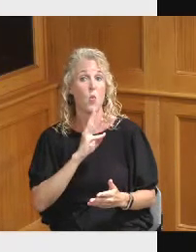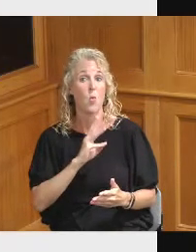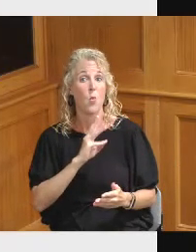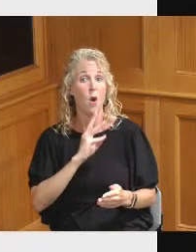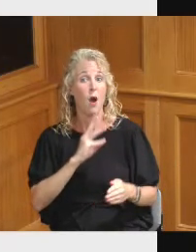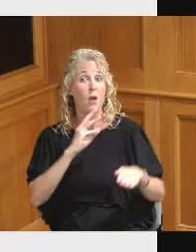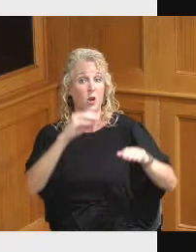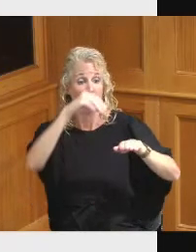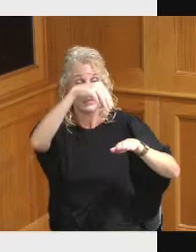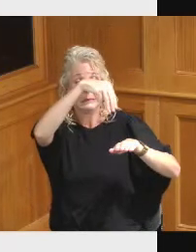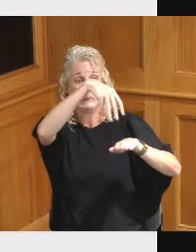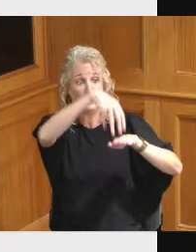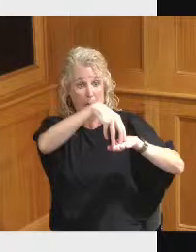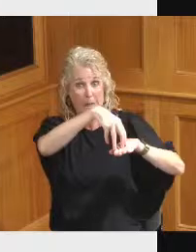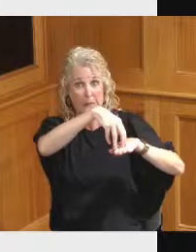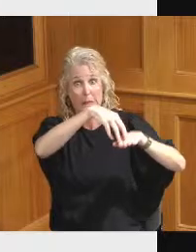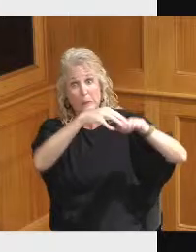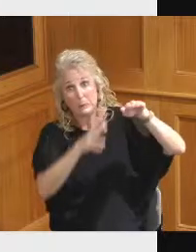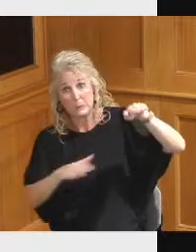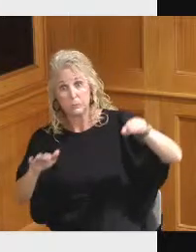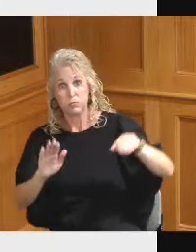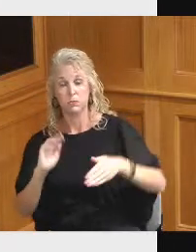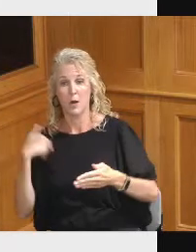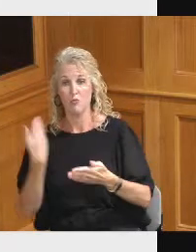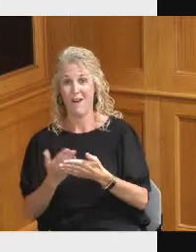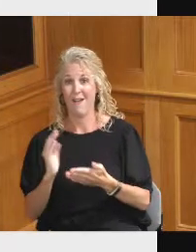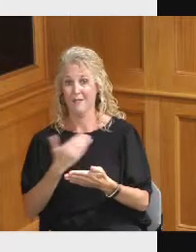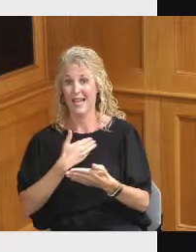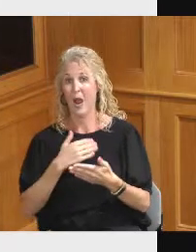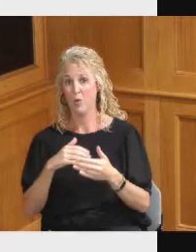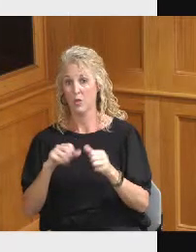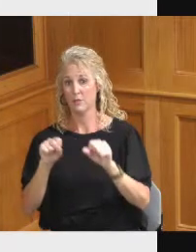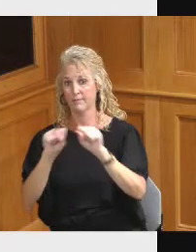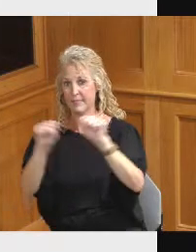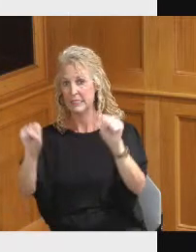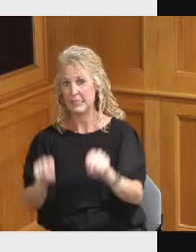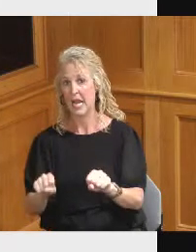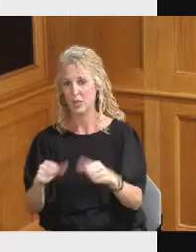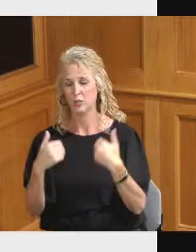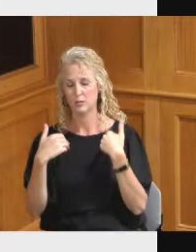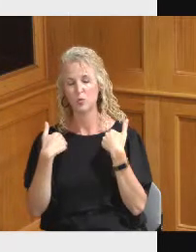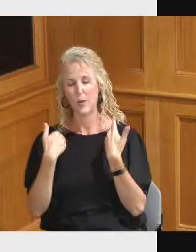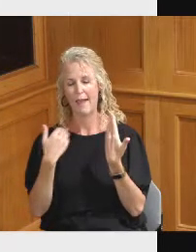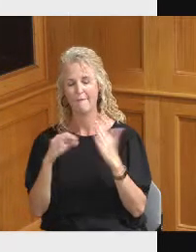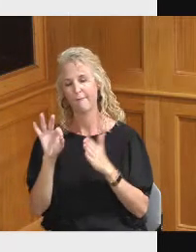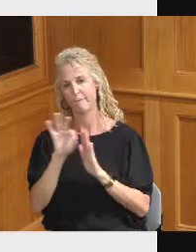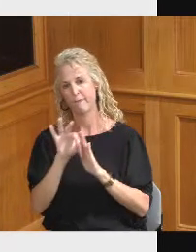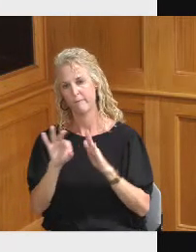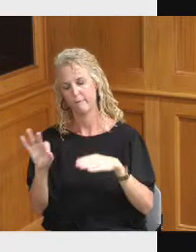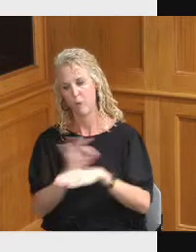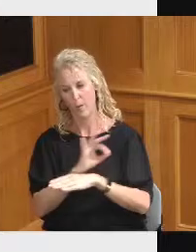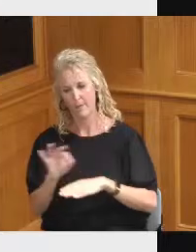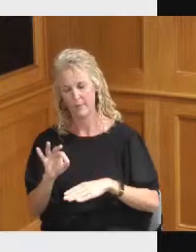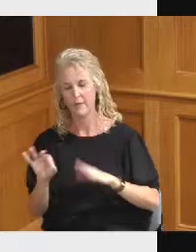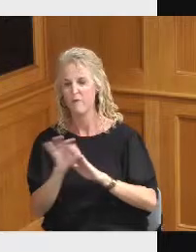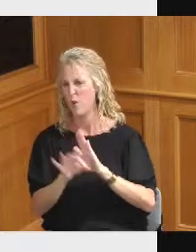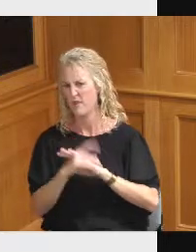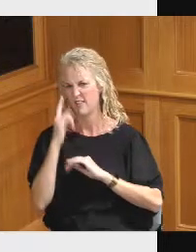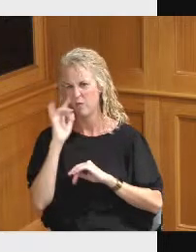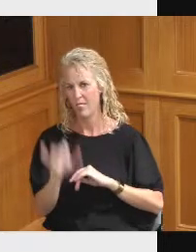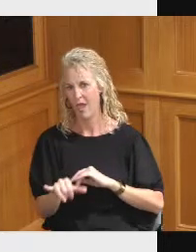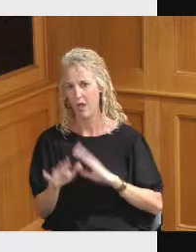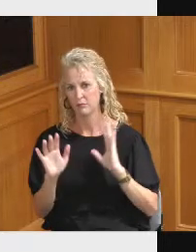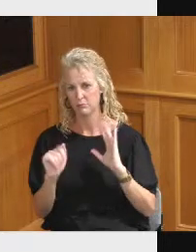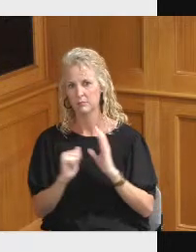surface is coming to us. There's some details in like exactly how we do that. It's not that complicated, but it's